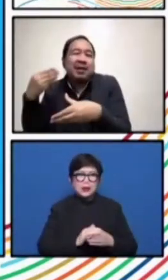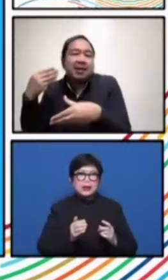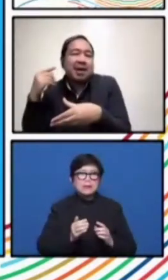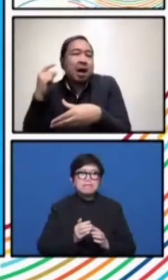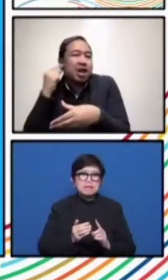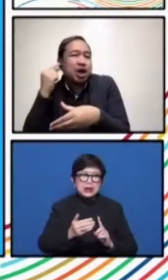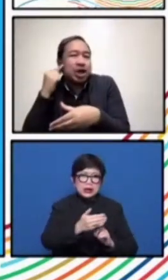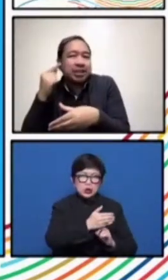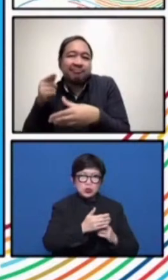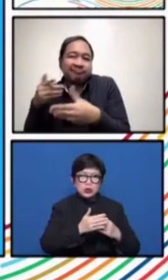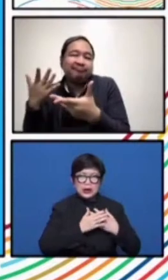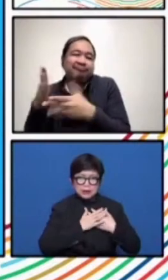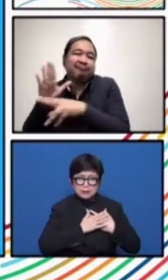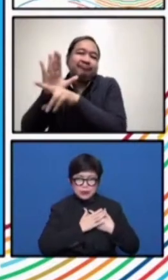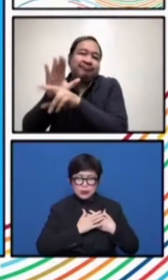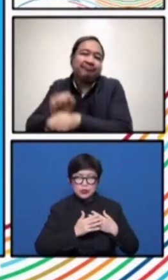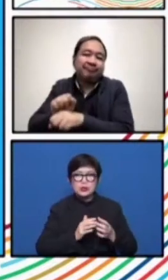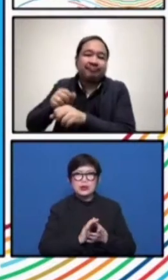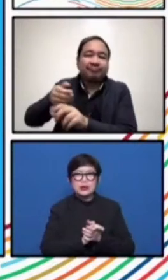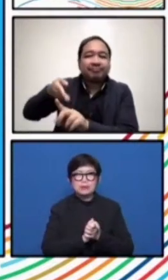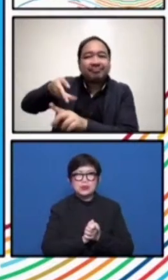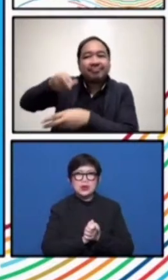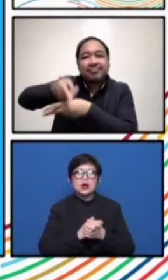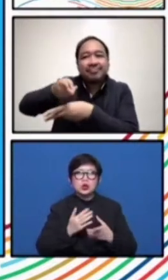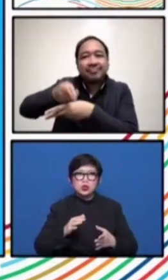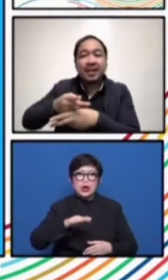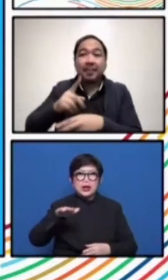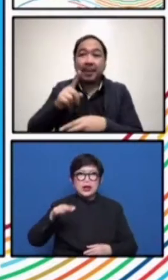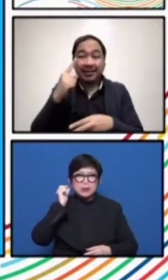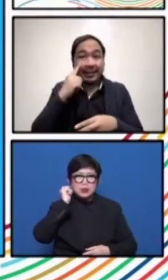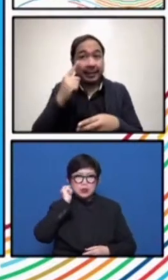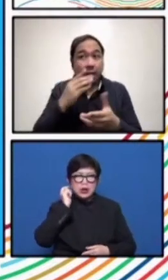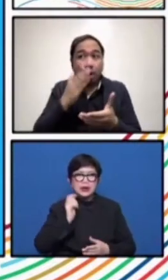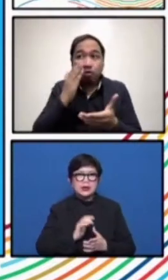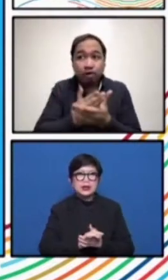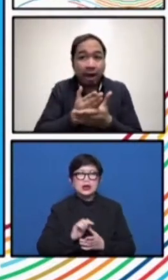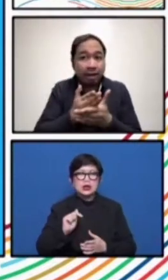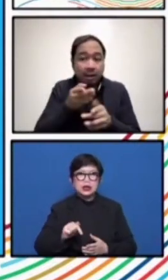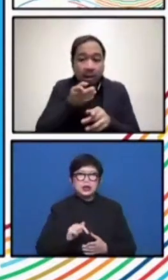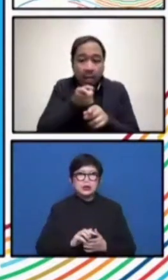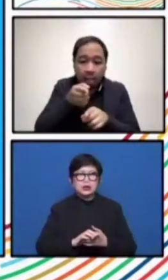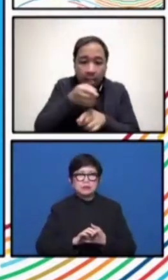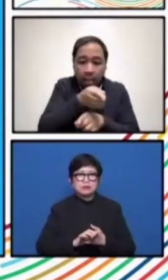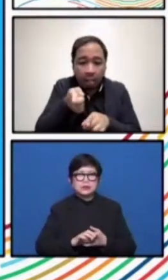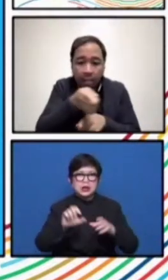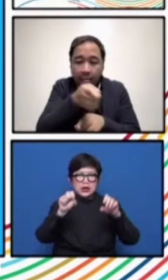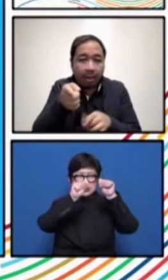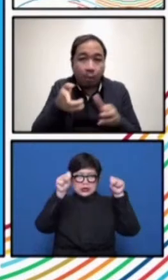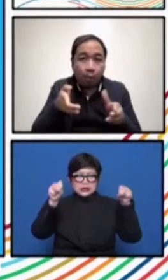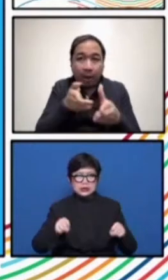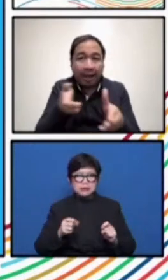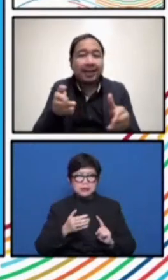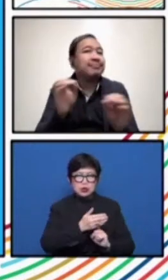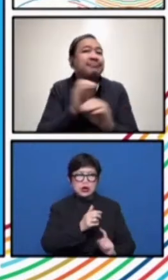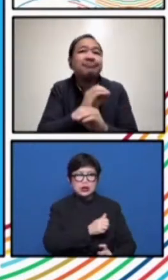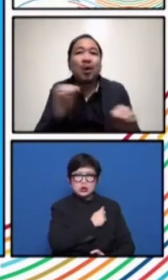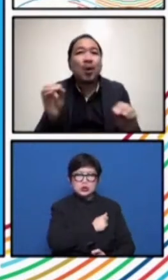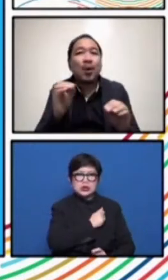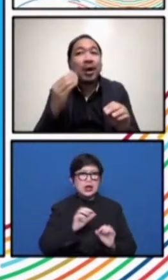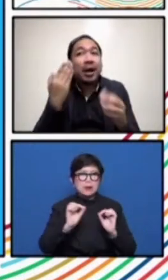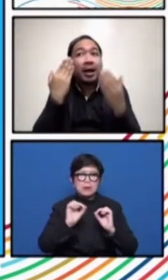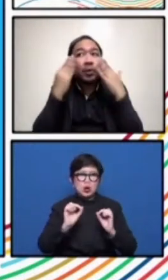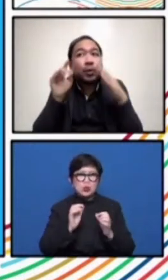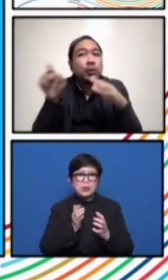innovation um there is no blueprint we don't know exactly in lower setting a lower economy